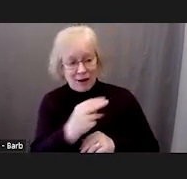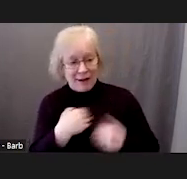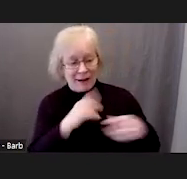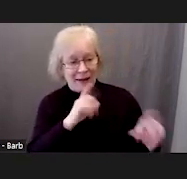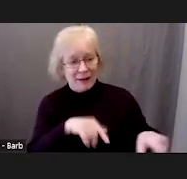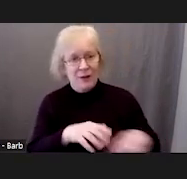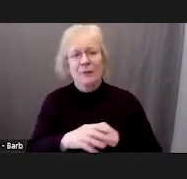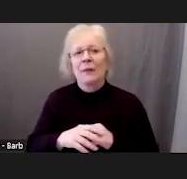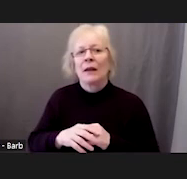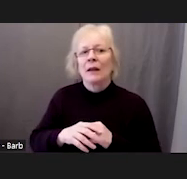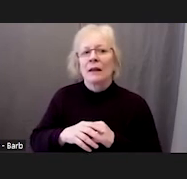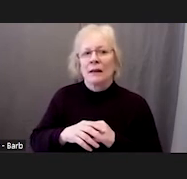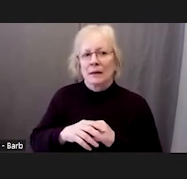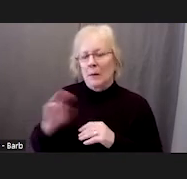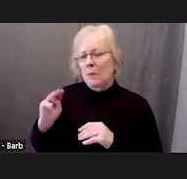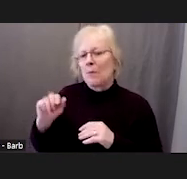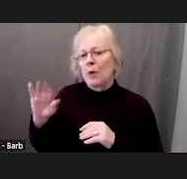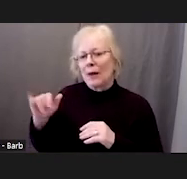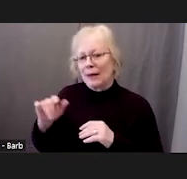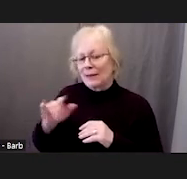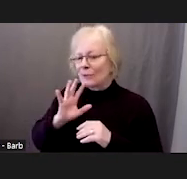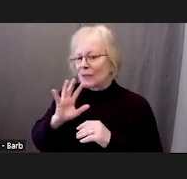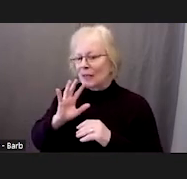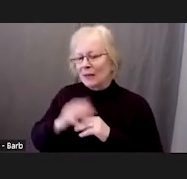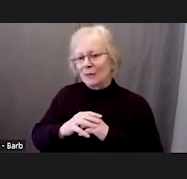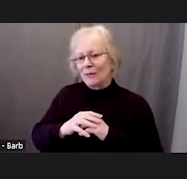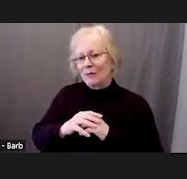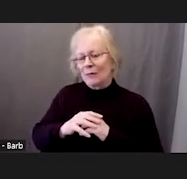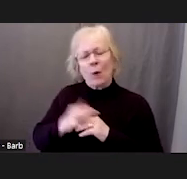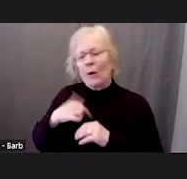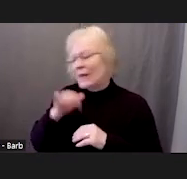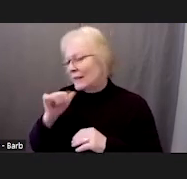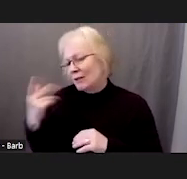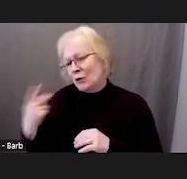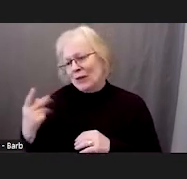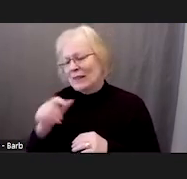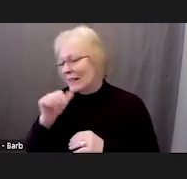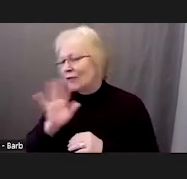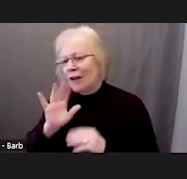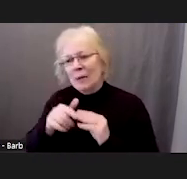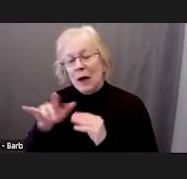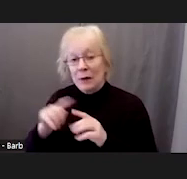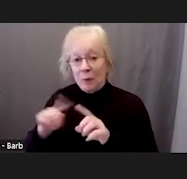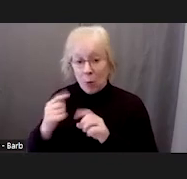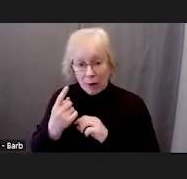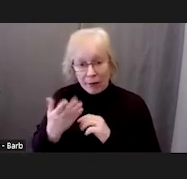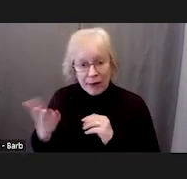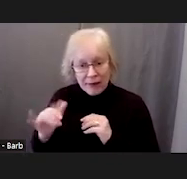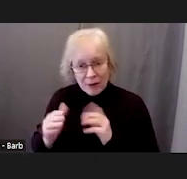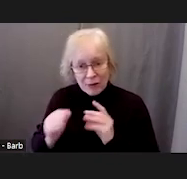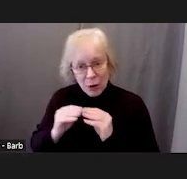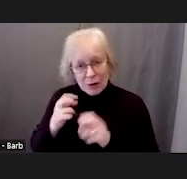one of the things that I think has been a little more difficult is just the